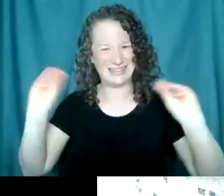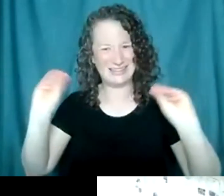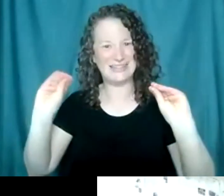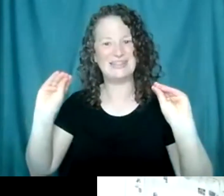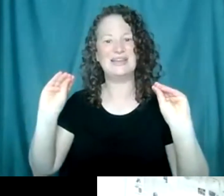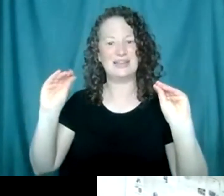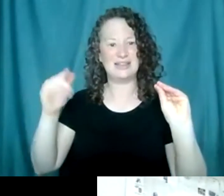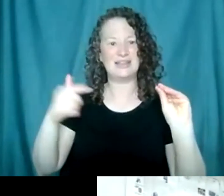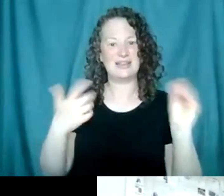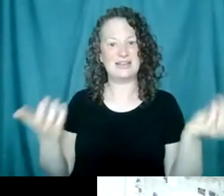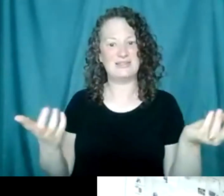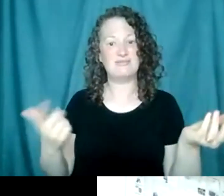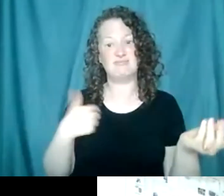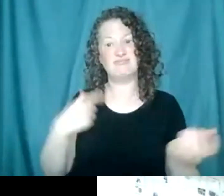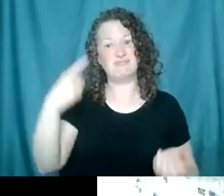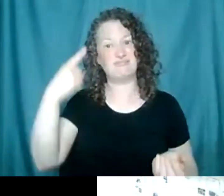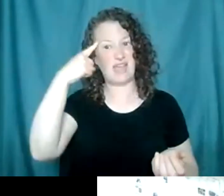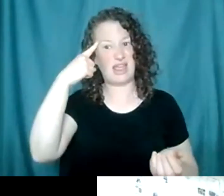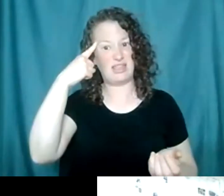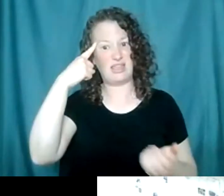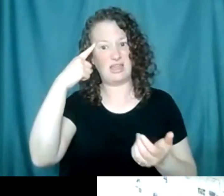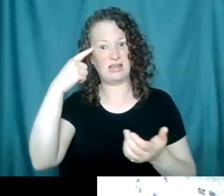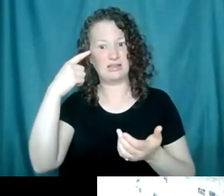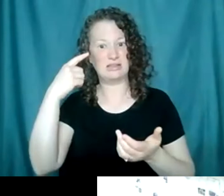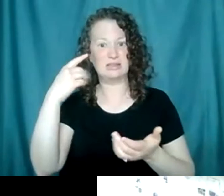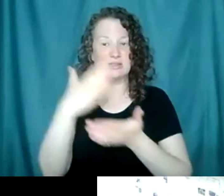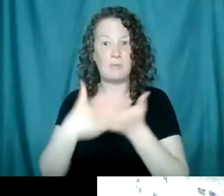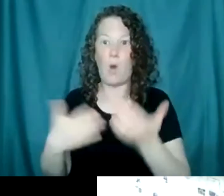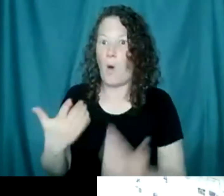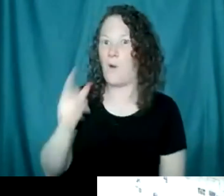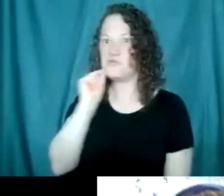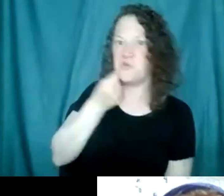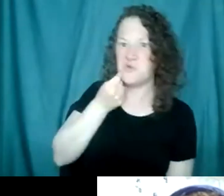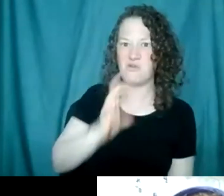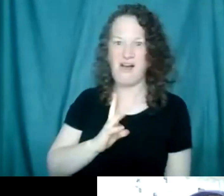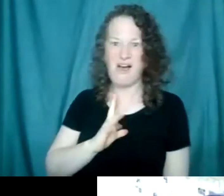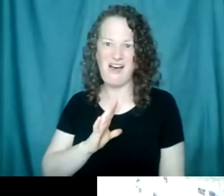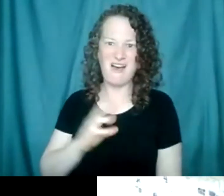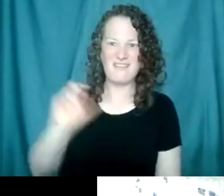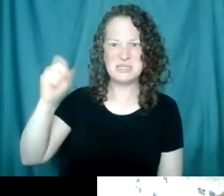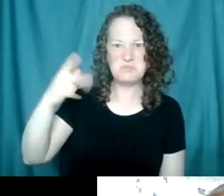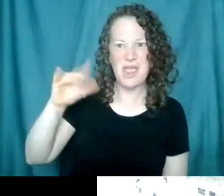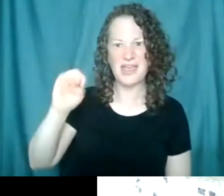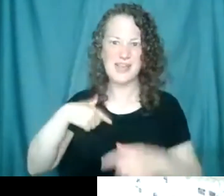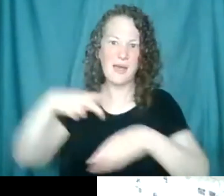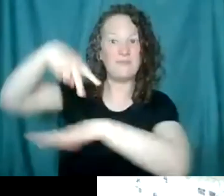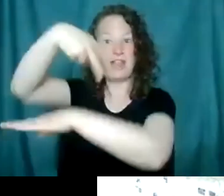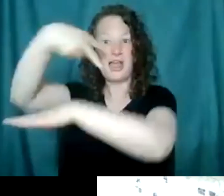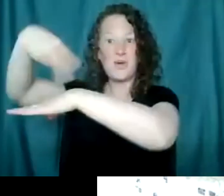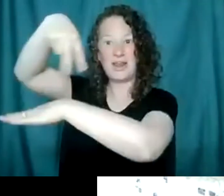I think there would definitely be some like novelty to it, where it's like, oh, this is so cool, I'm in space, I'm floating and everything.